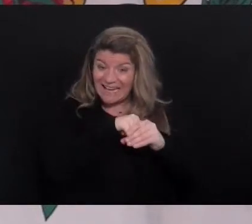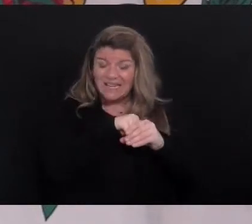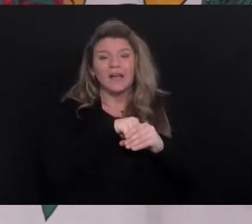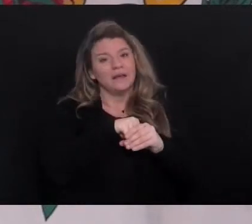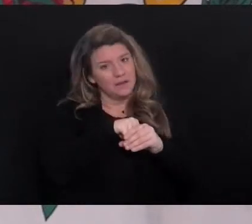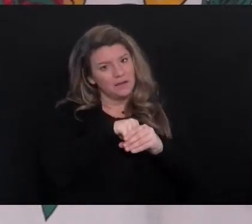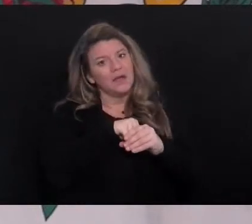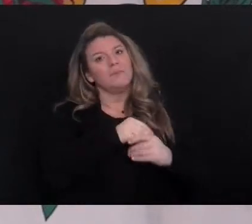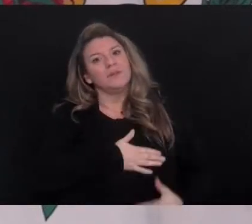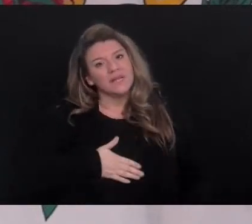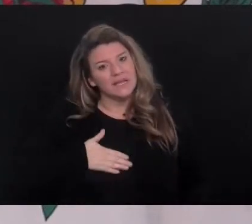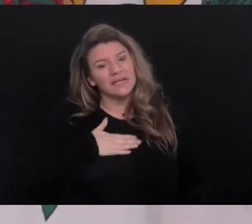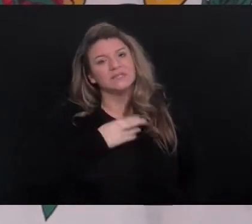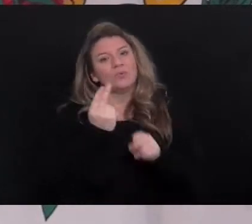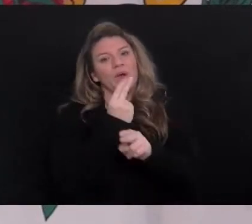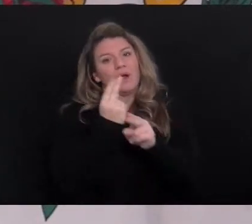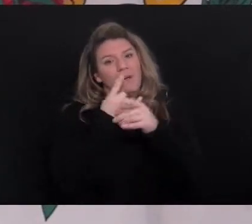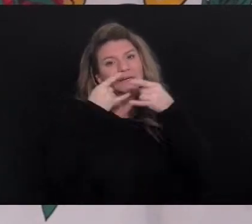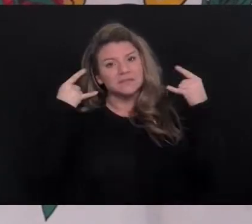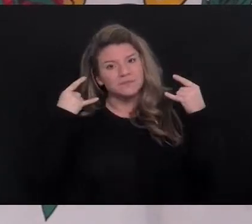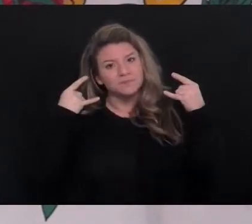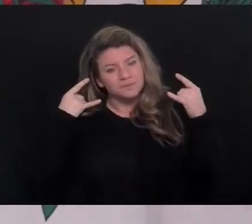a mask.